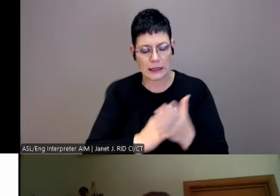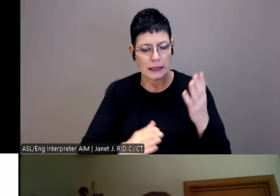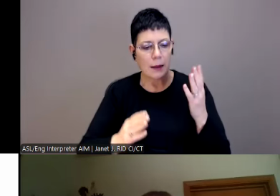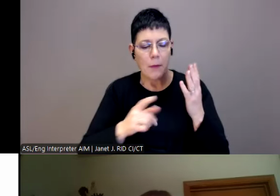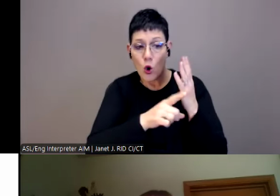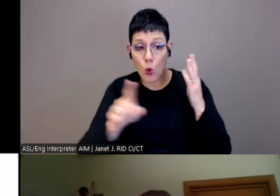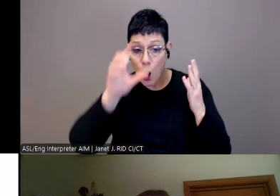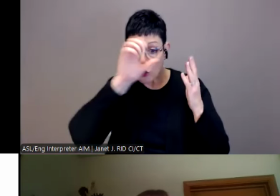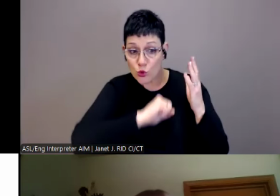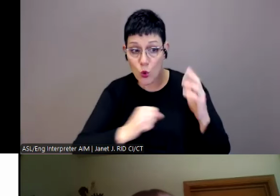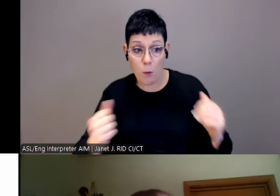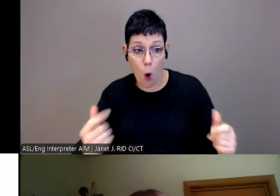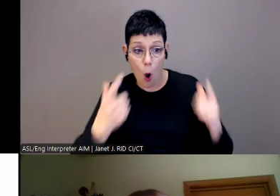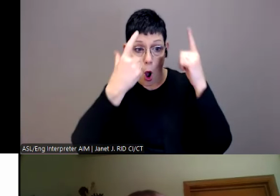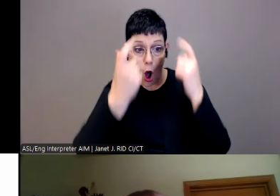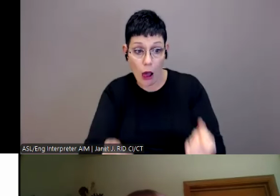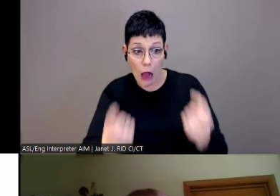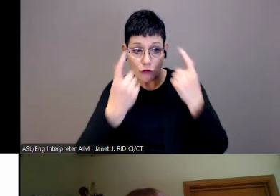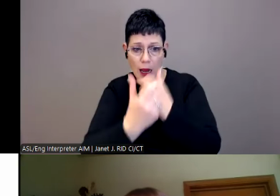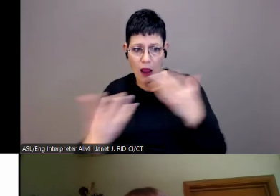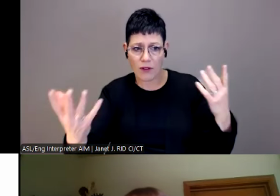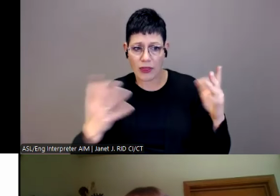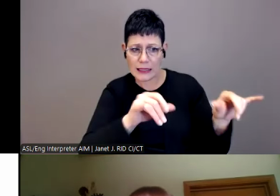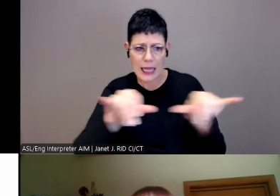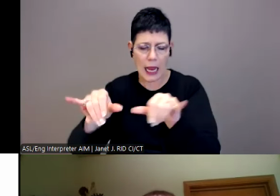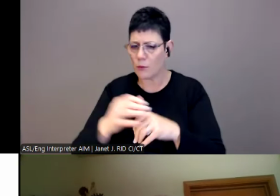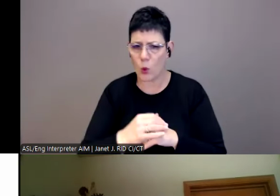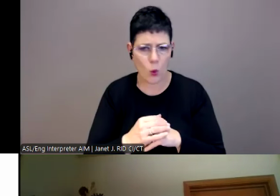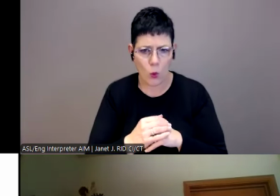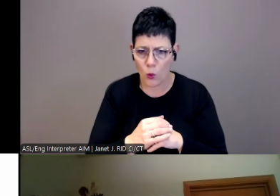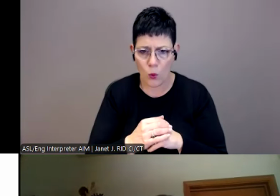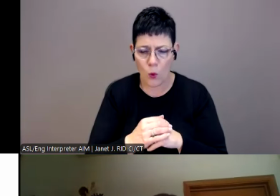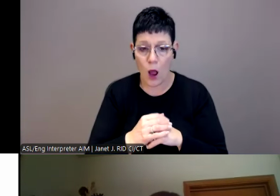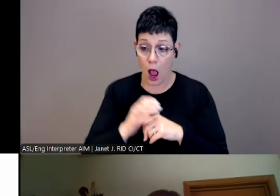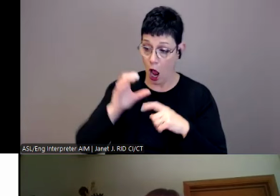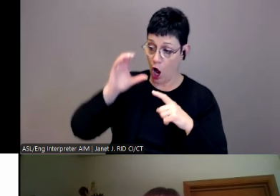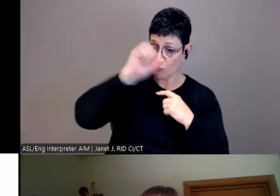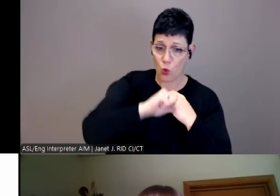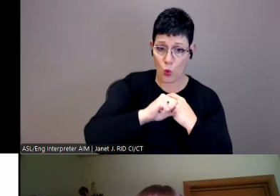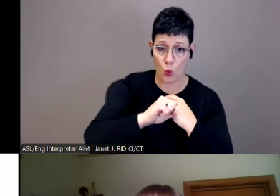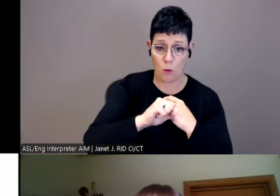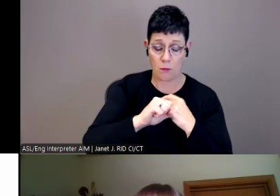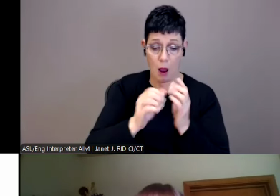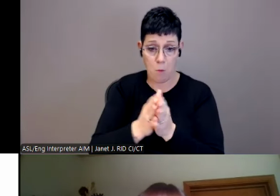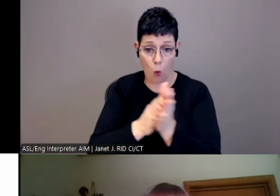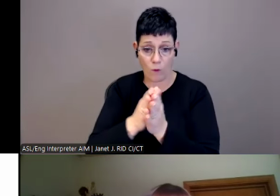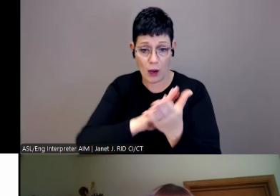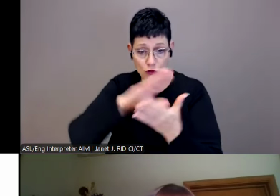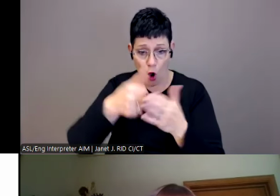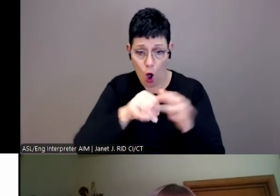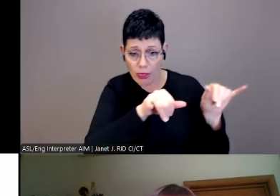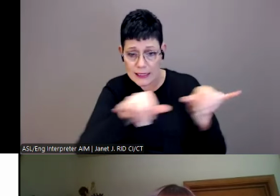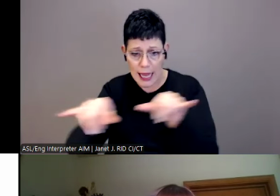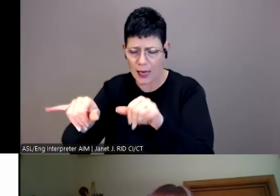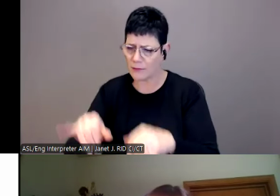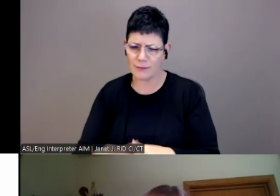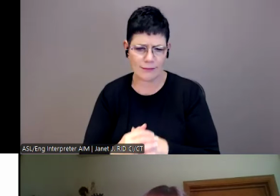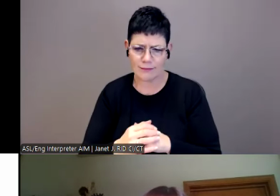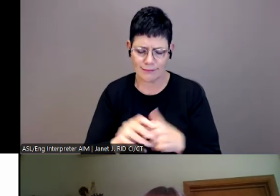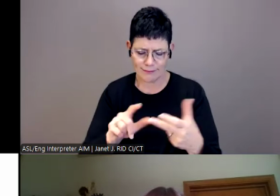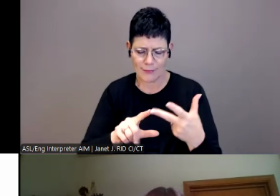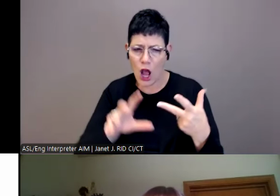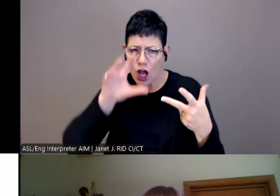has the same understanding of the information, assuming that everybody has the same motivations to be in the room, and assuming